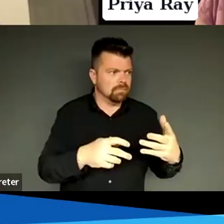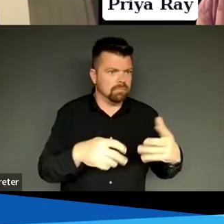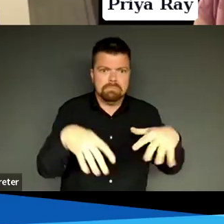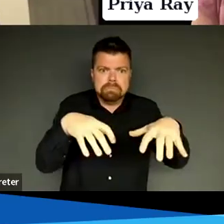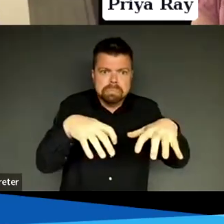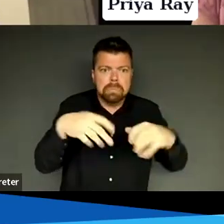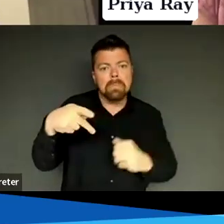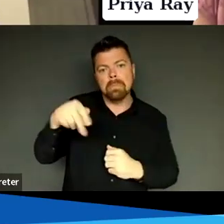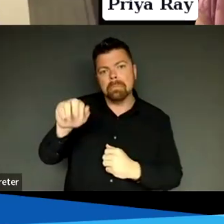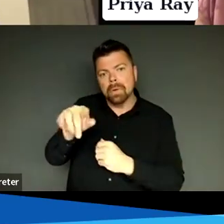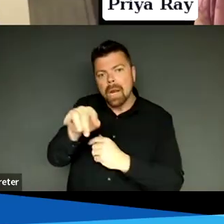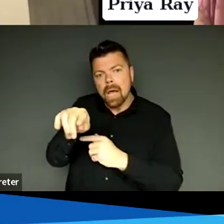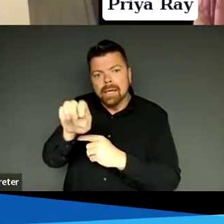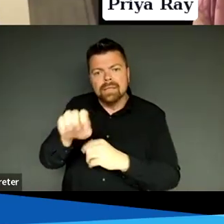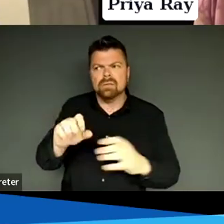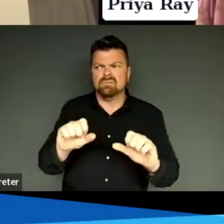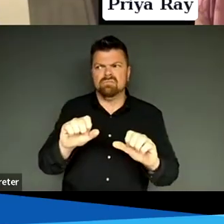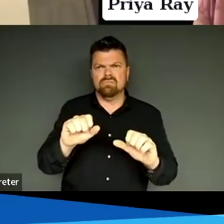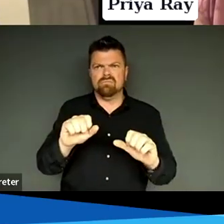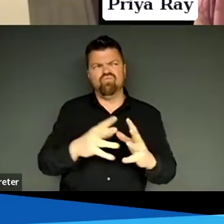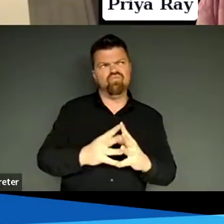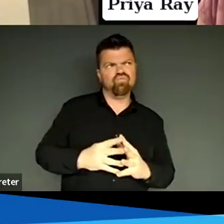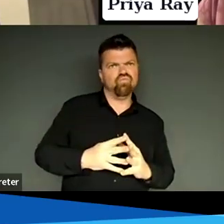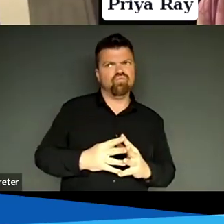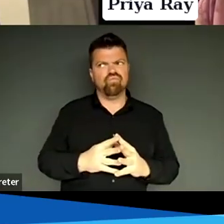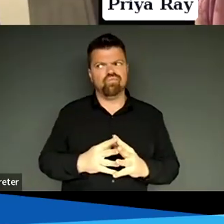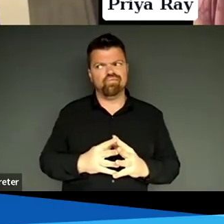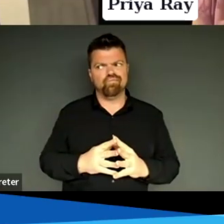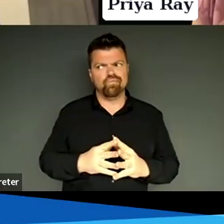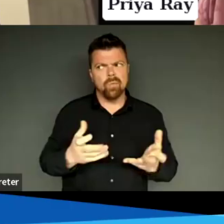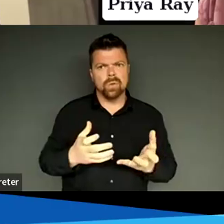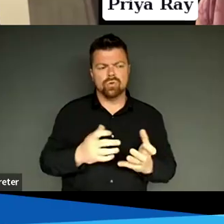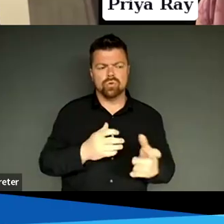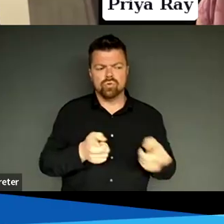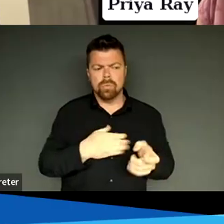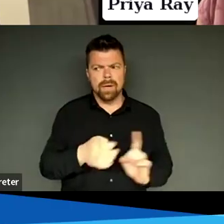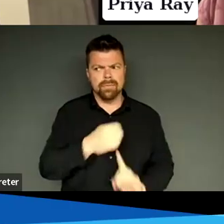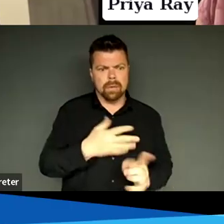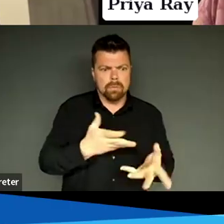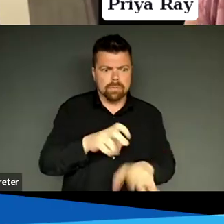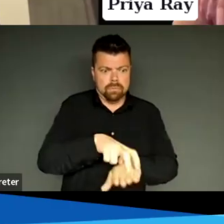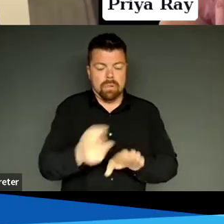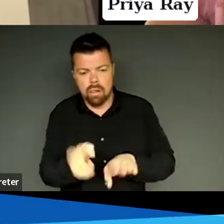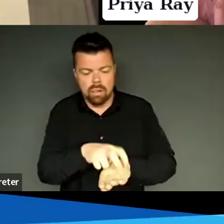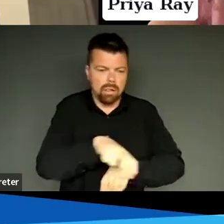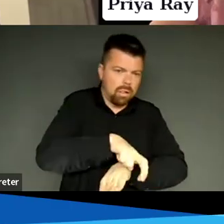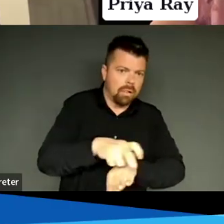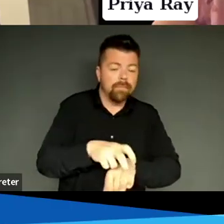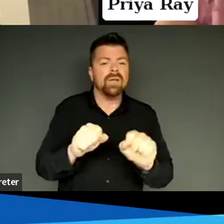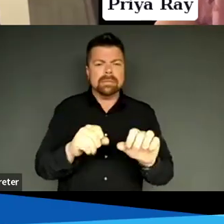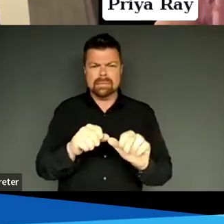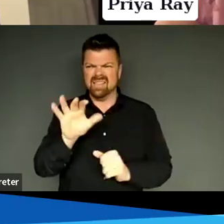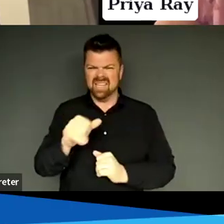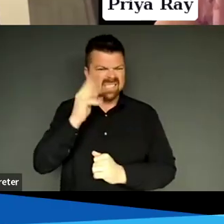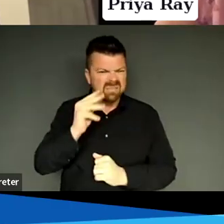really about controlling the environment you're in so you don't fall. So you're just like, so it was really scary for